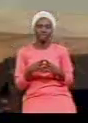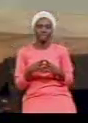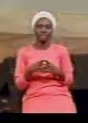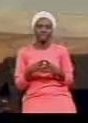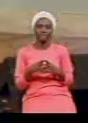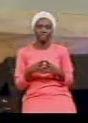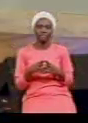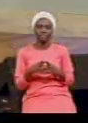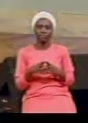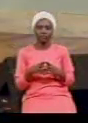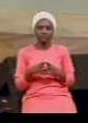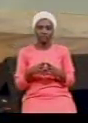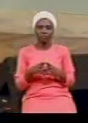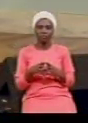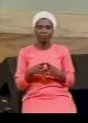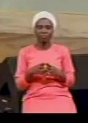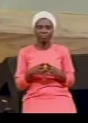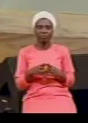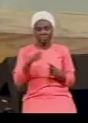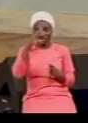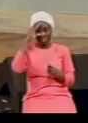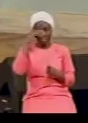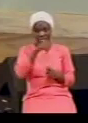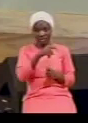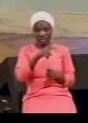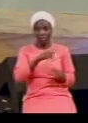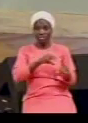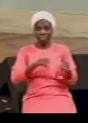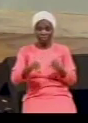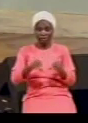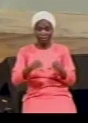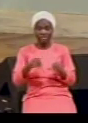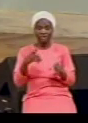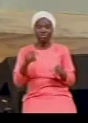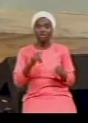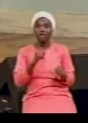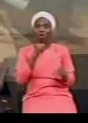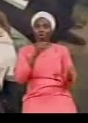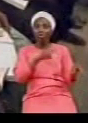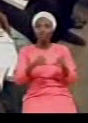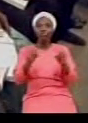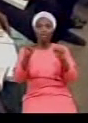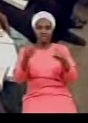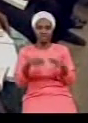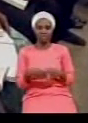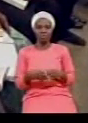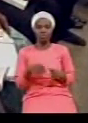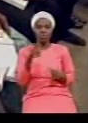He did the undoable. You are going to do something.